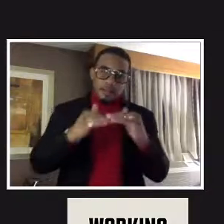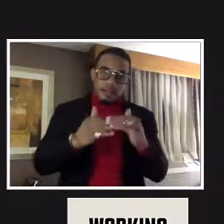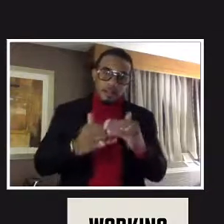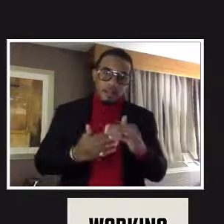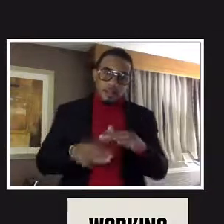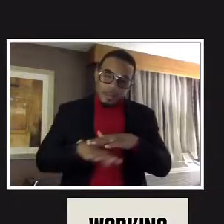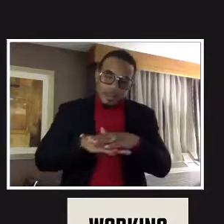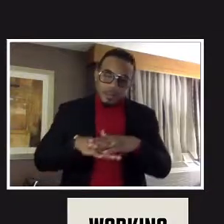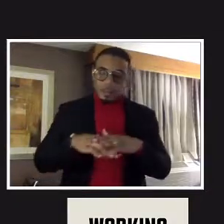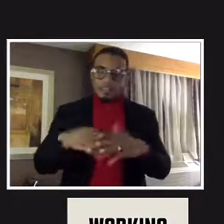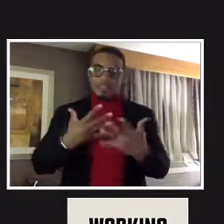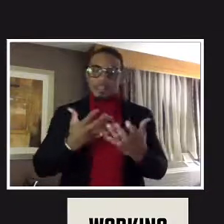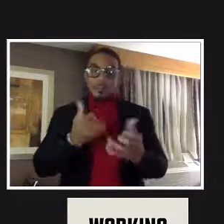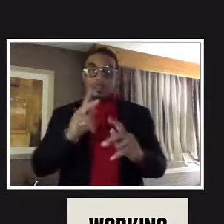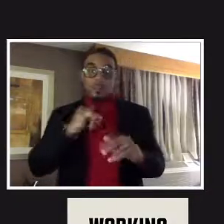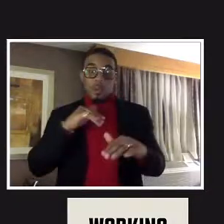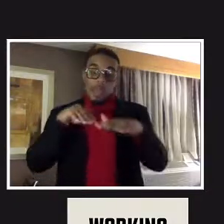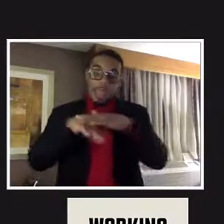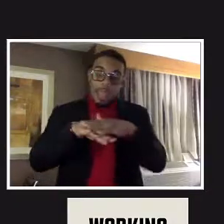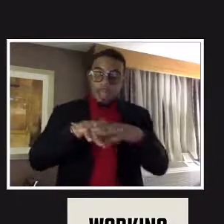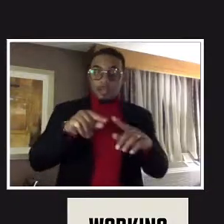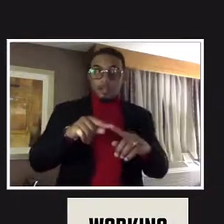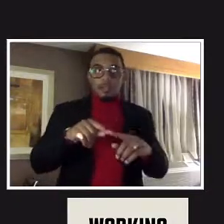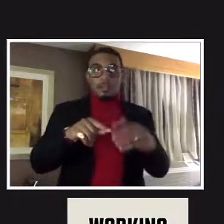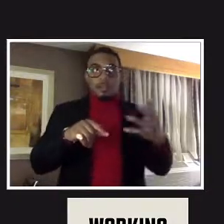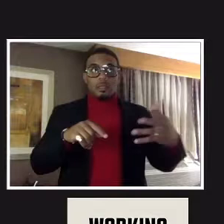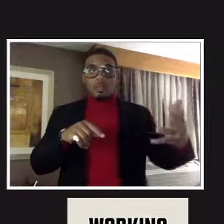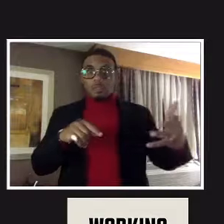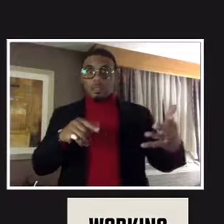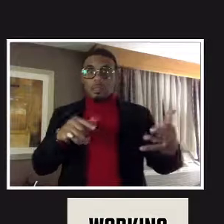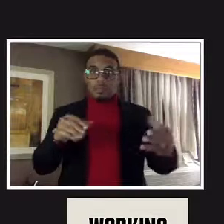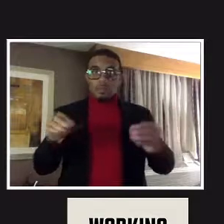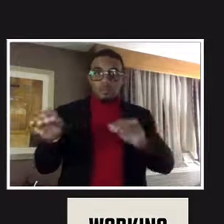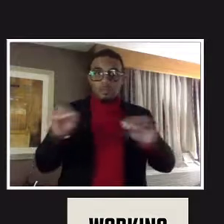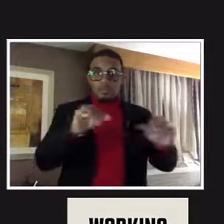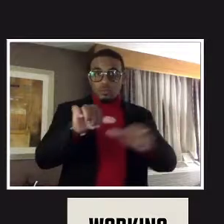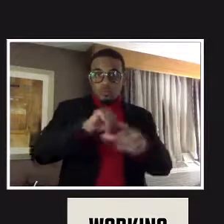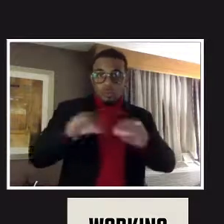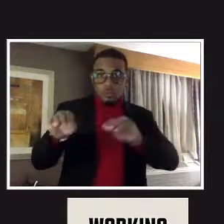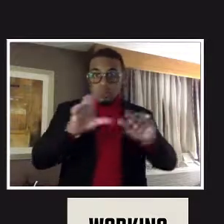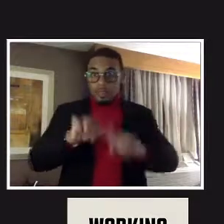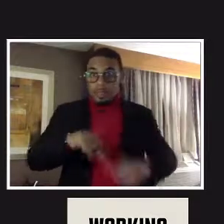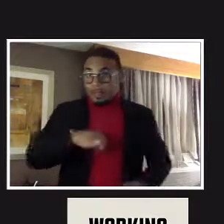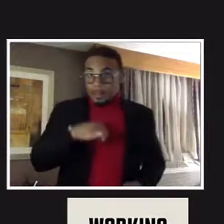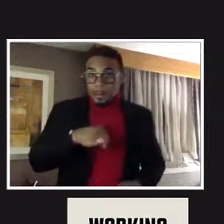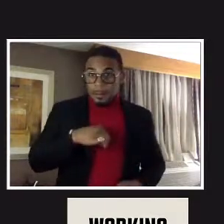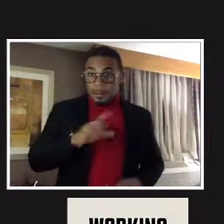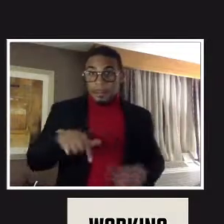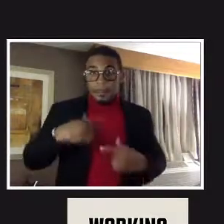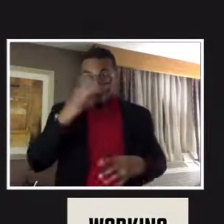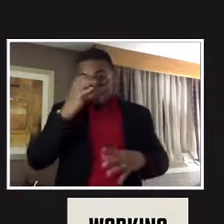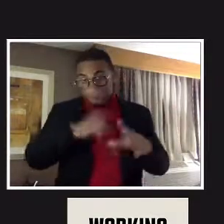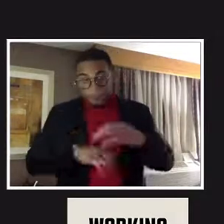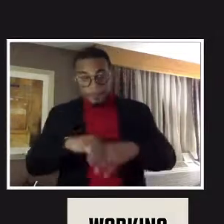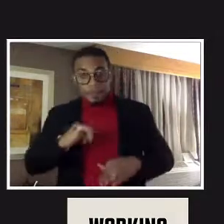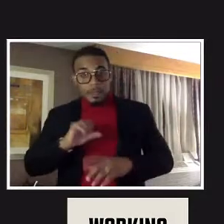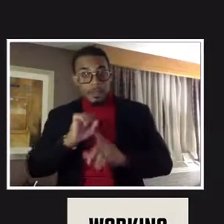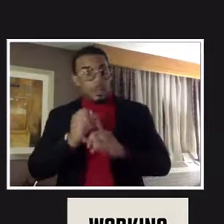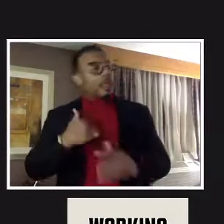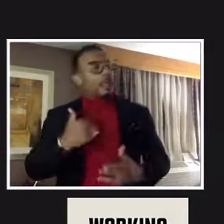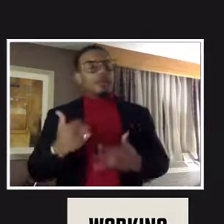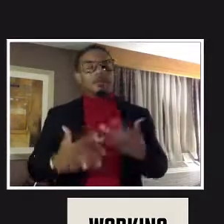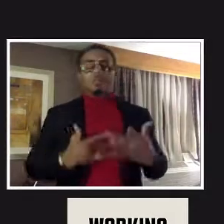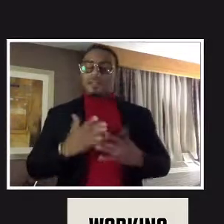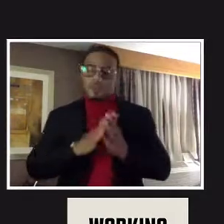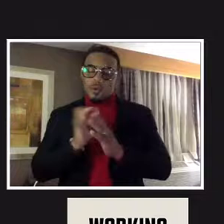want access to mobility, social mobility and dignity that has been missing in our society. So I'm